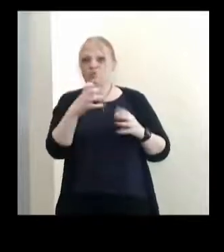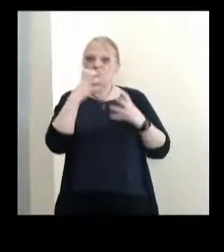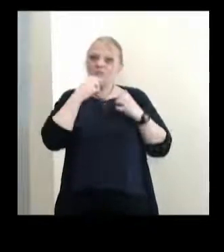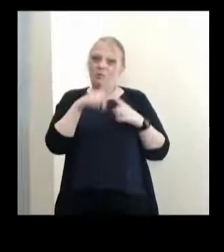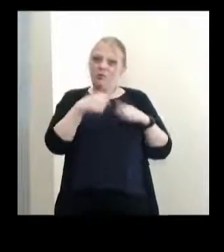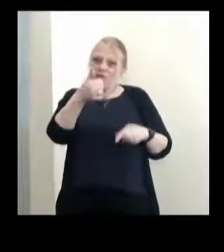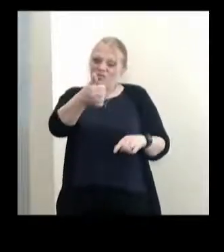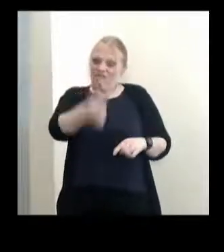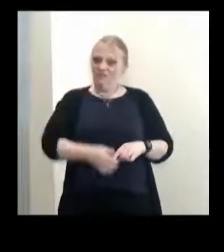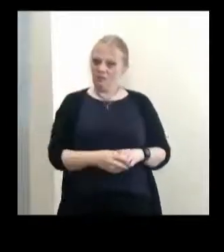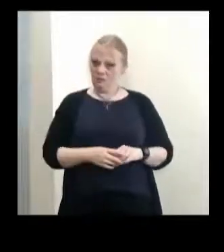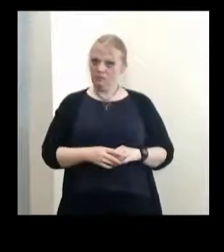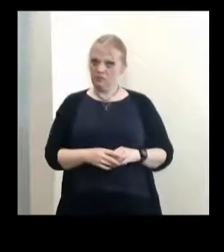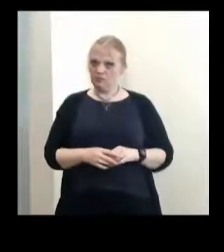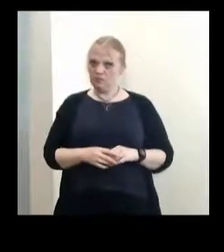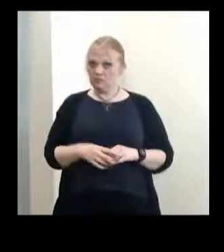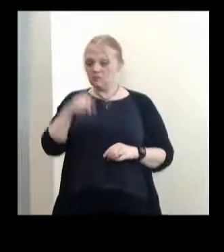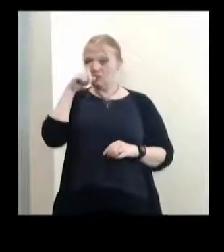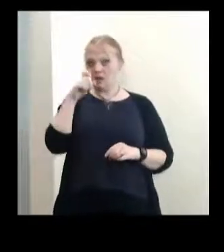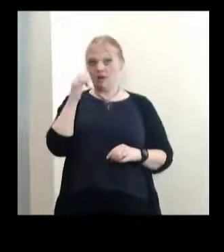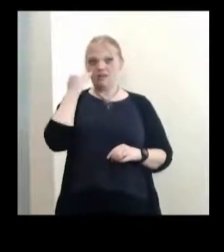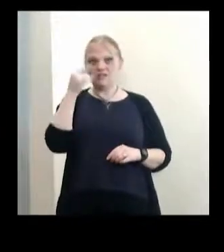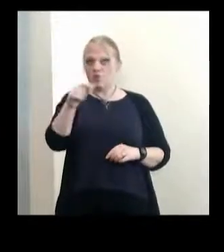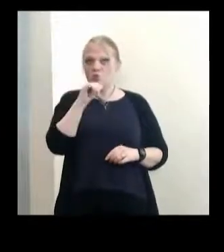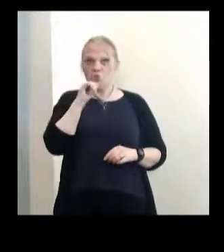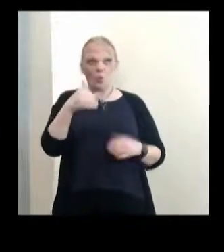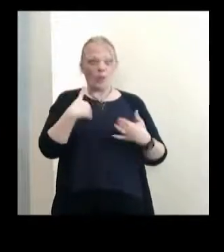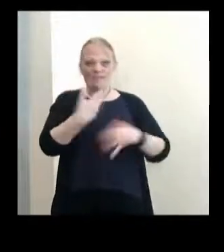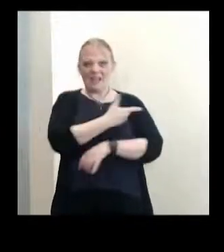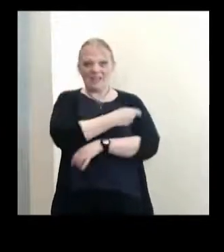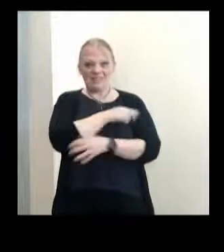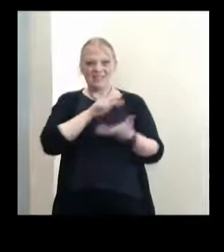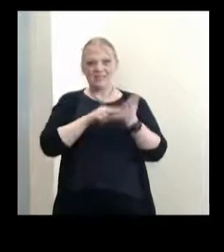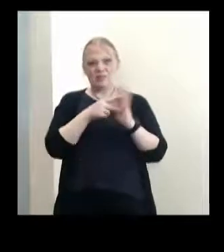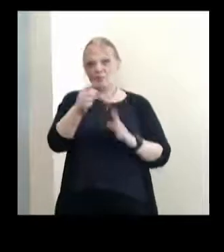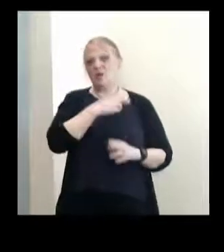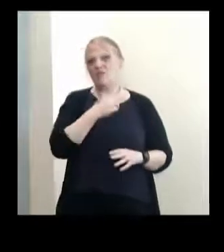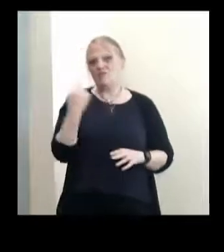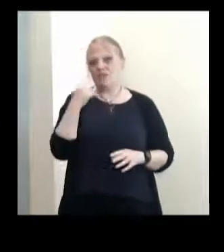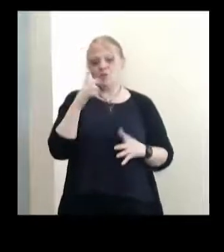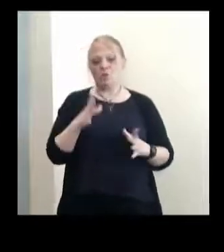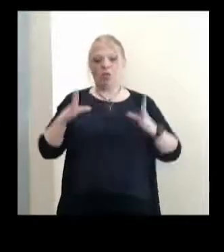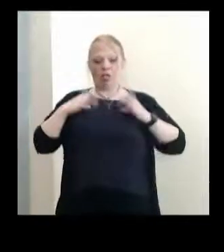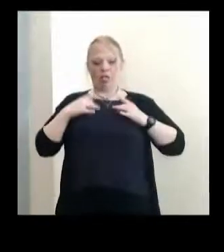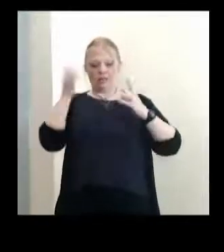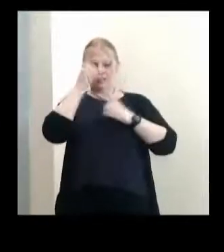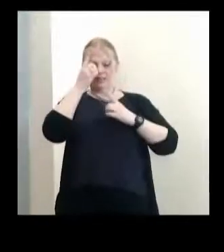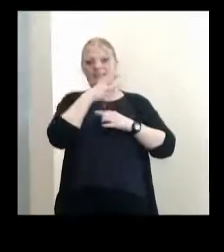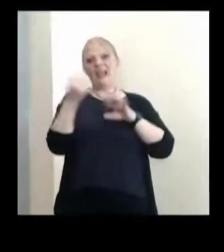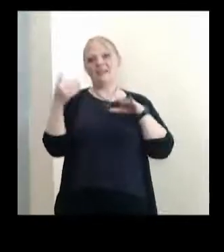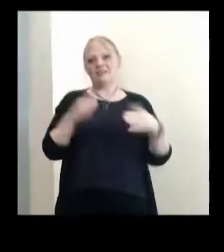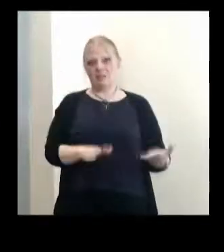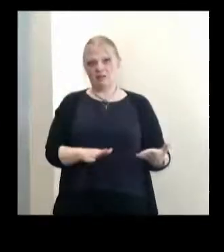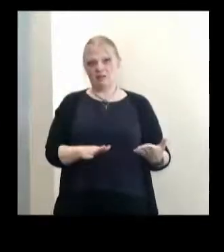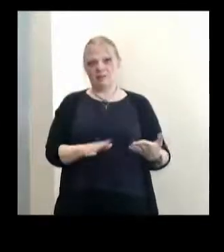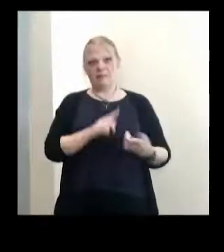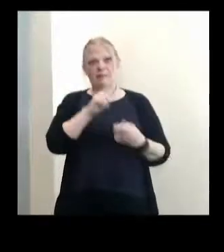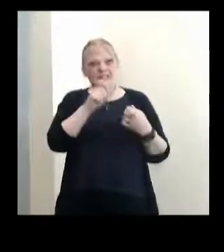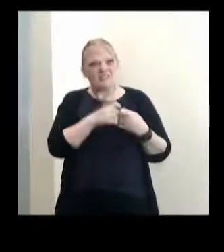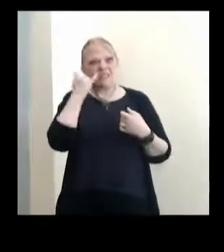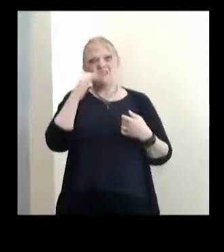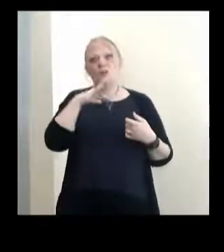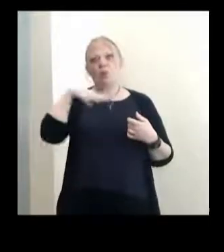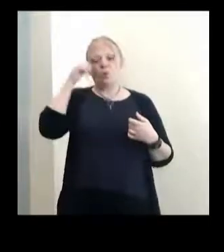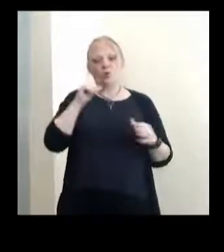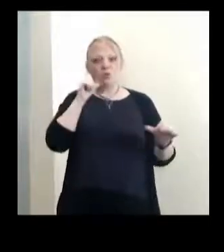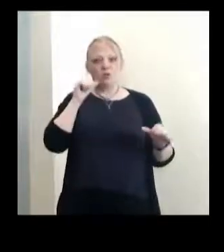yourself. Because if you're not vaccinated, you're at risk for catching the disease and dying, especially if you're an older adult.